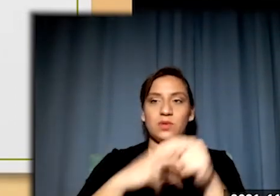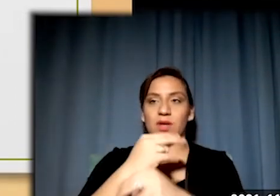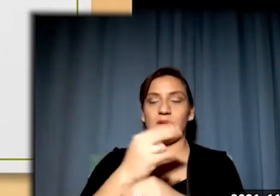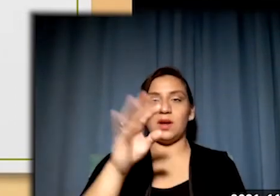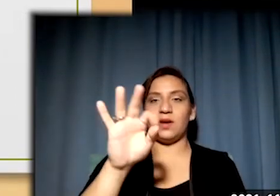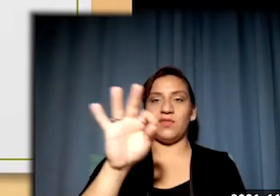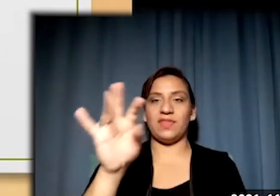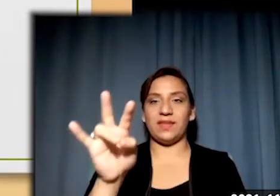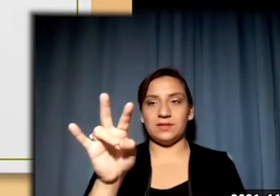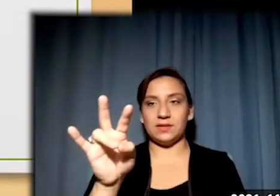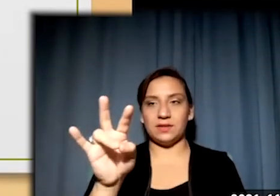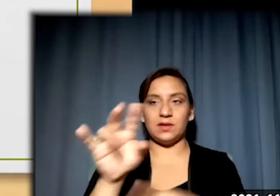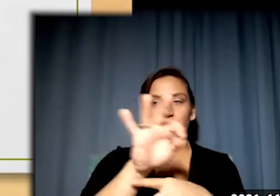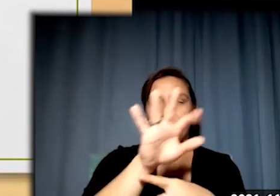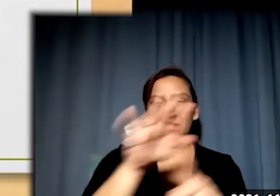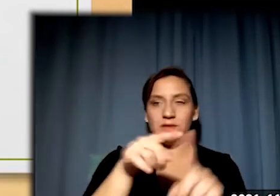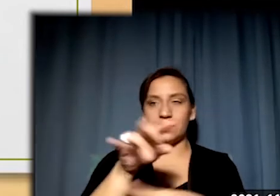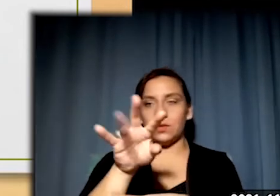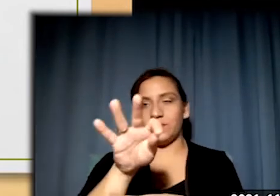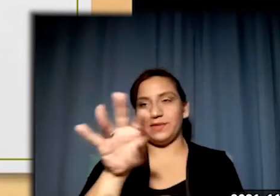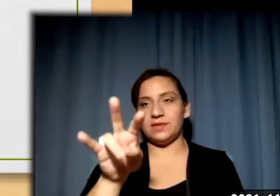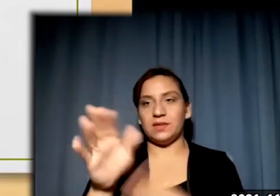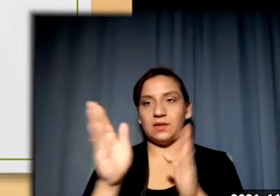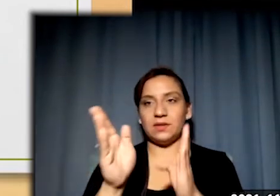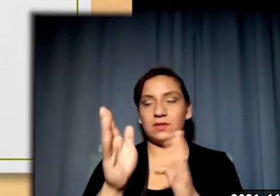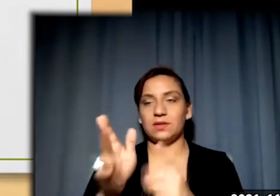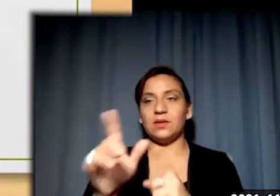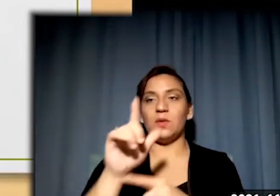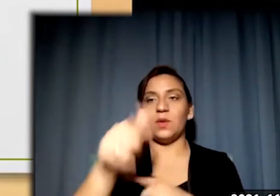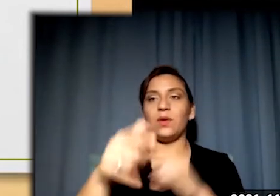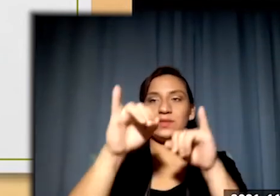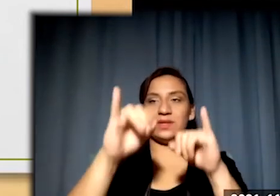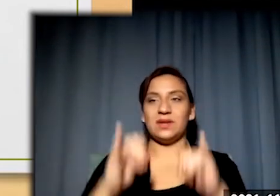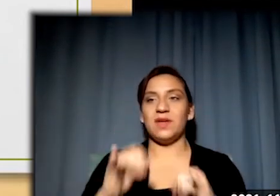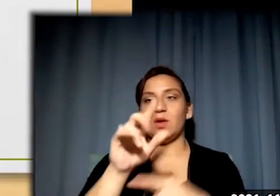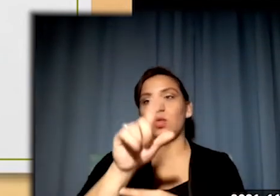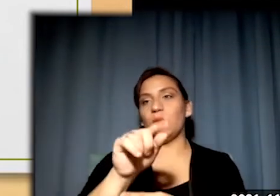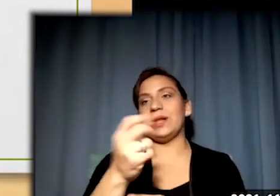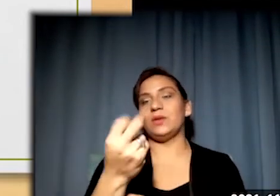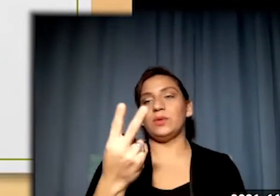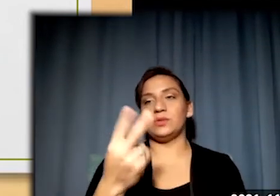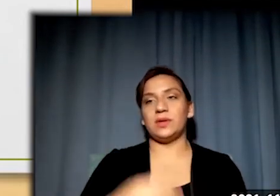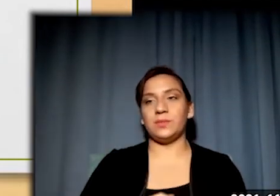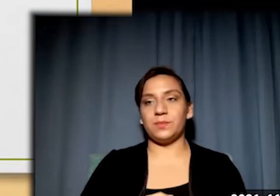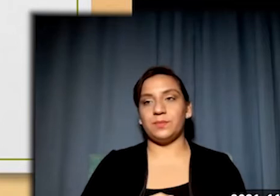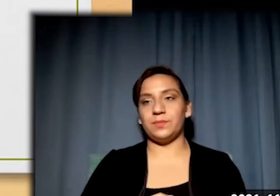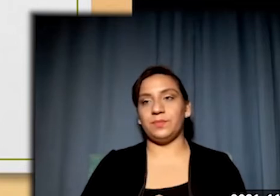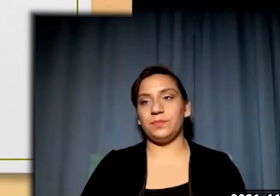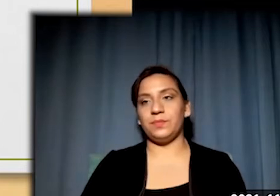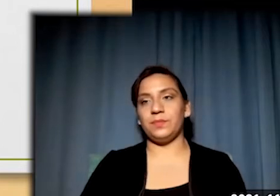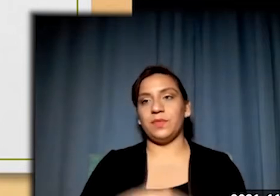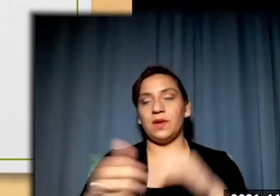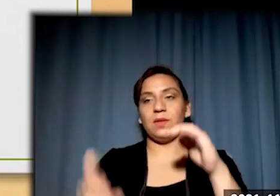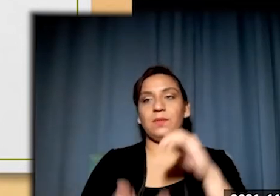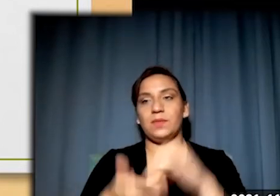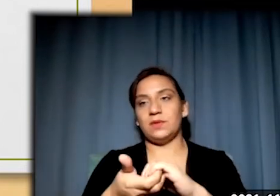district's inclusion in 2012, the Puerto Rico SHPO received a donation